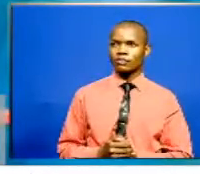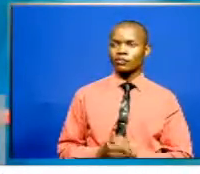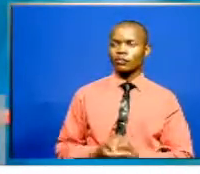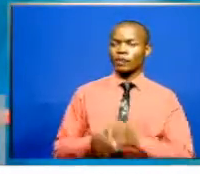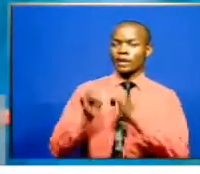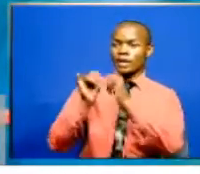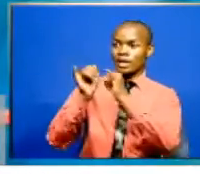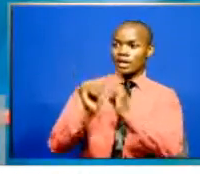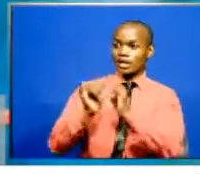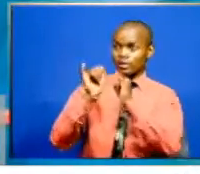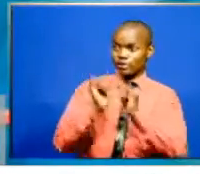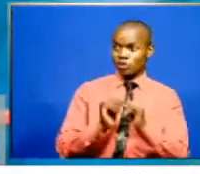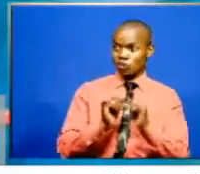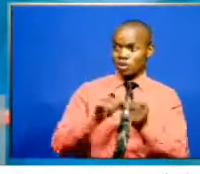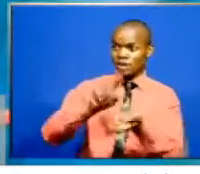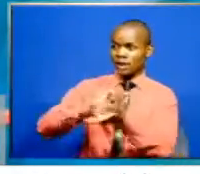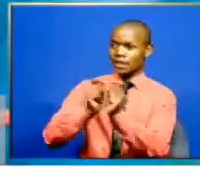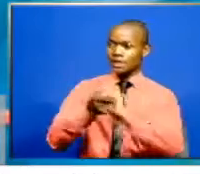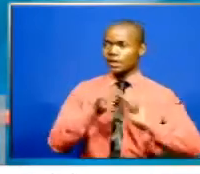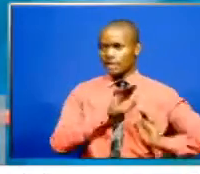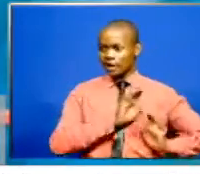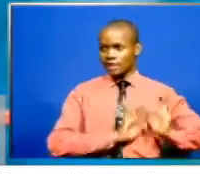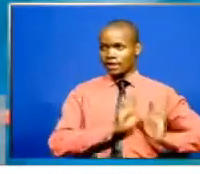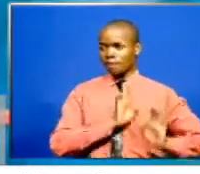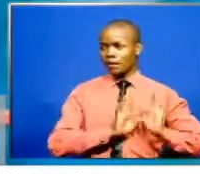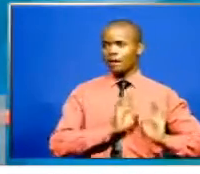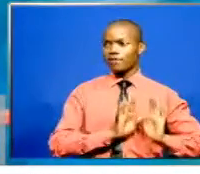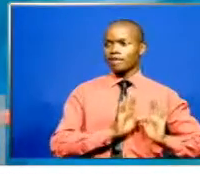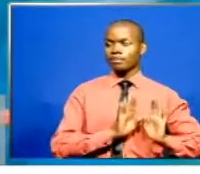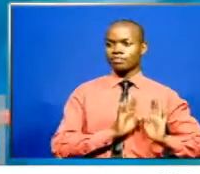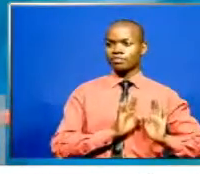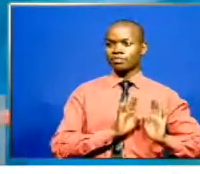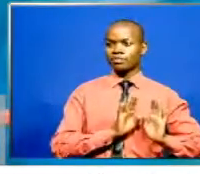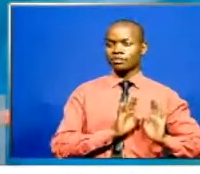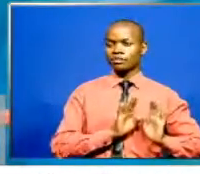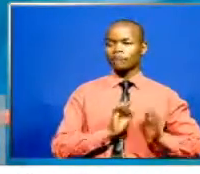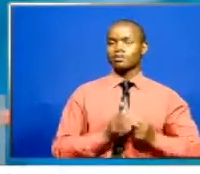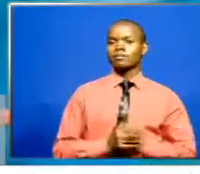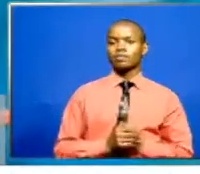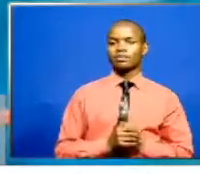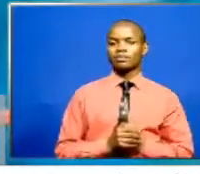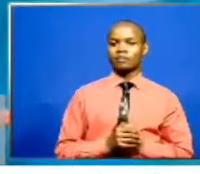change of behavior at individual level.